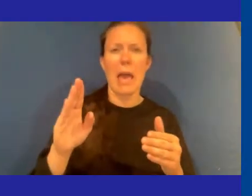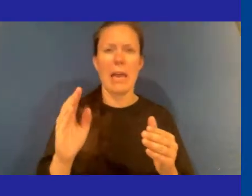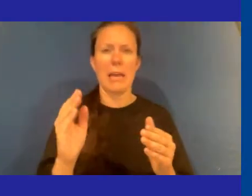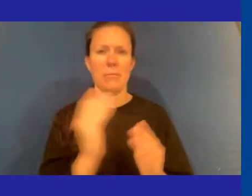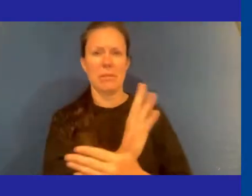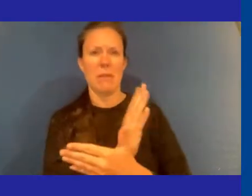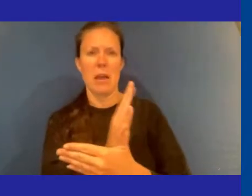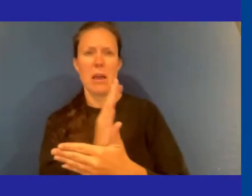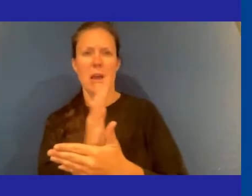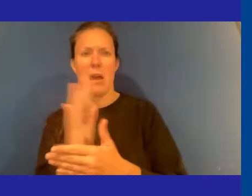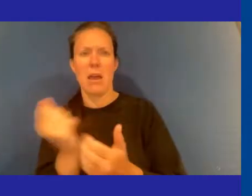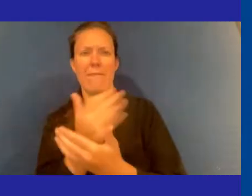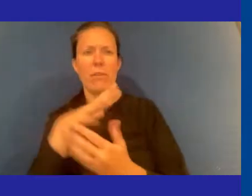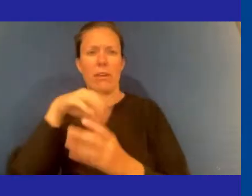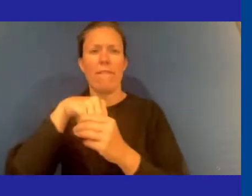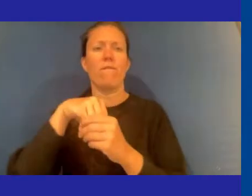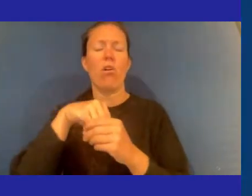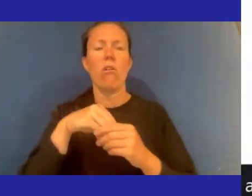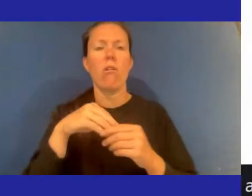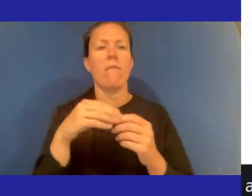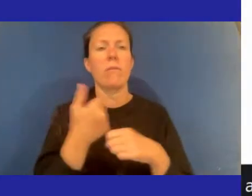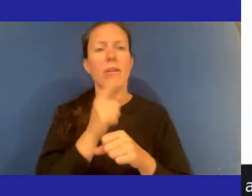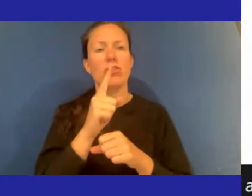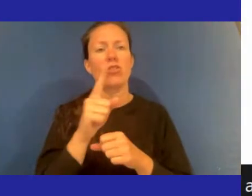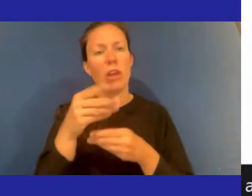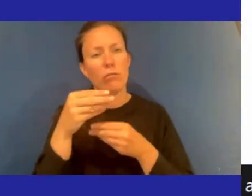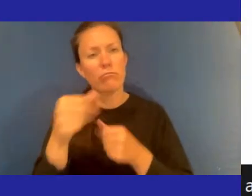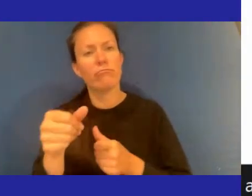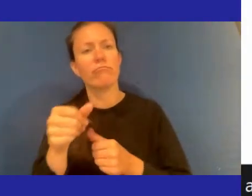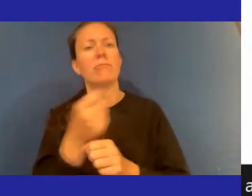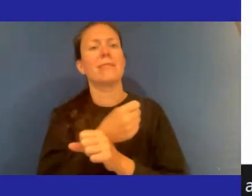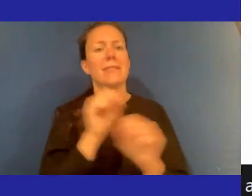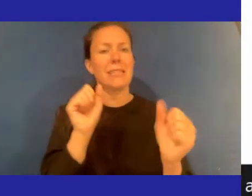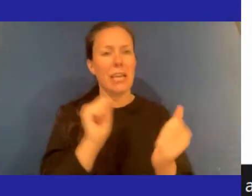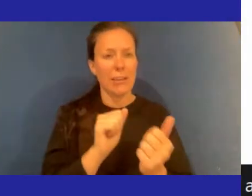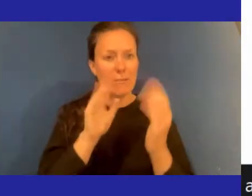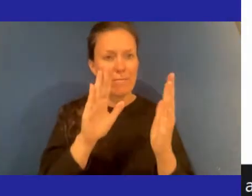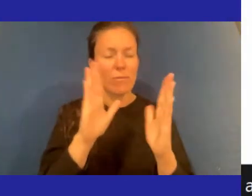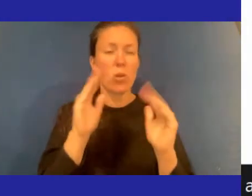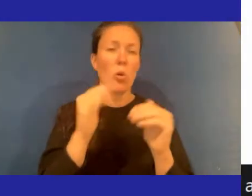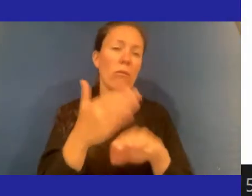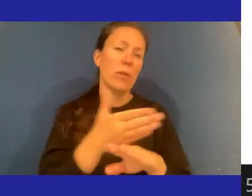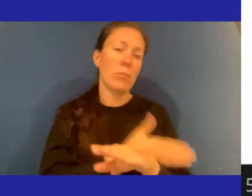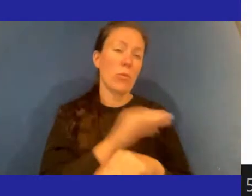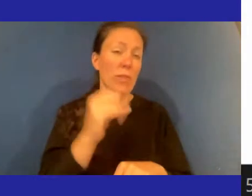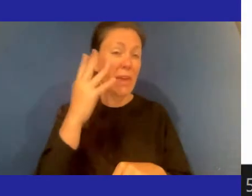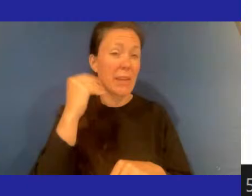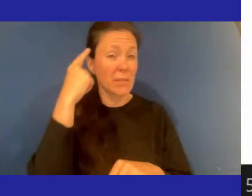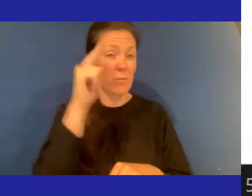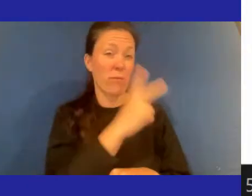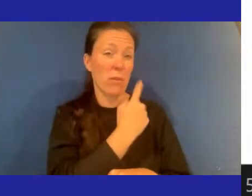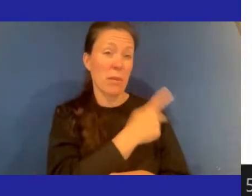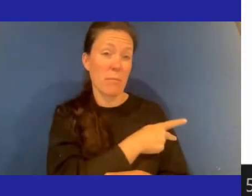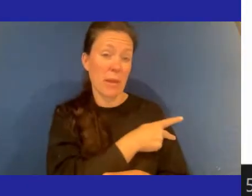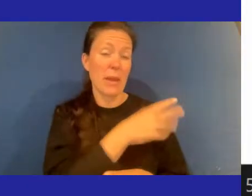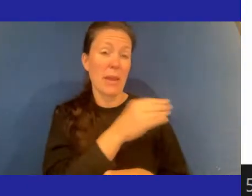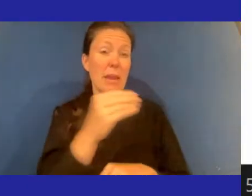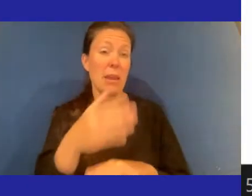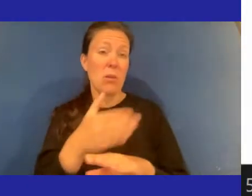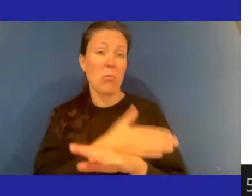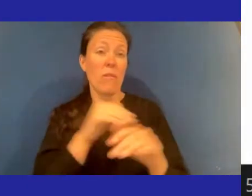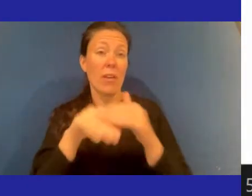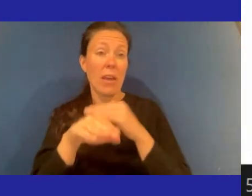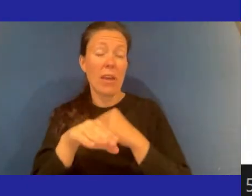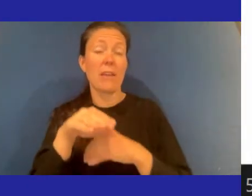in the quickest, most efficient, safe manner, hopefully improving the overall care experience for our patients, improving access to inpatient beds